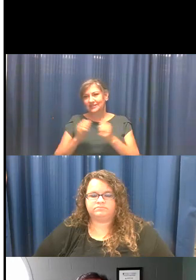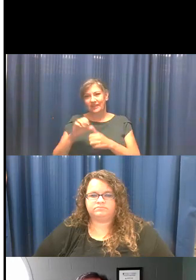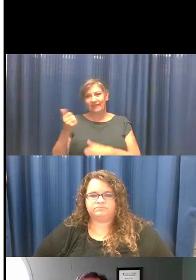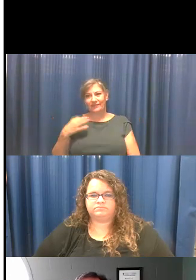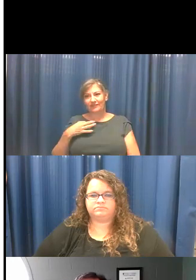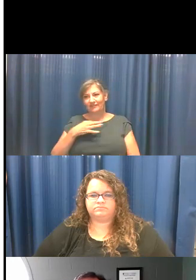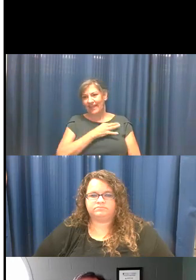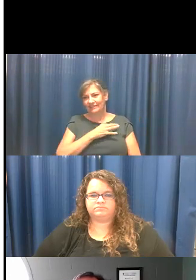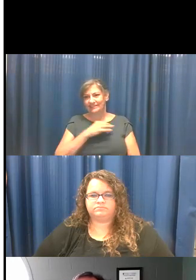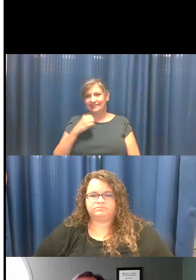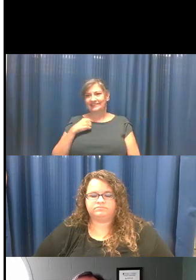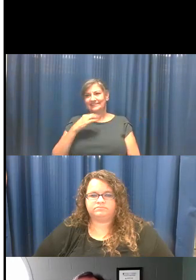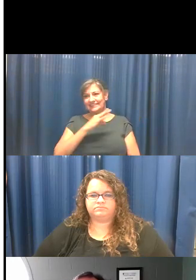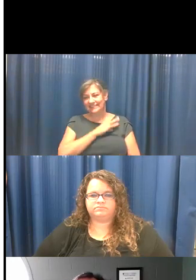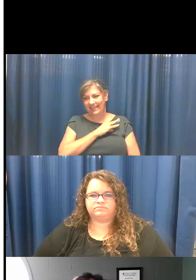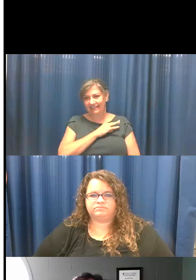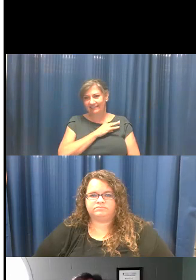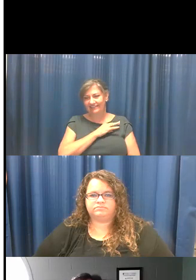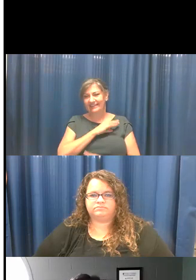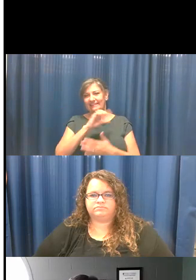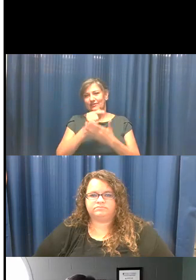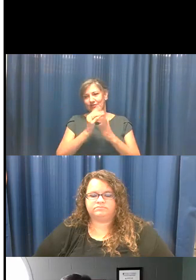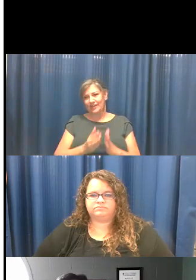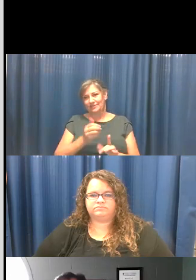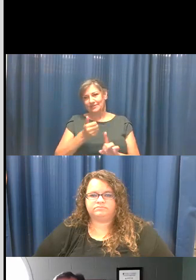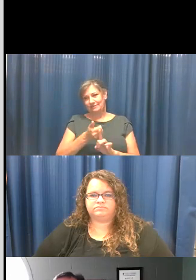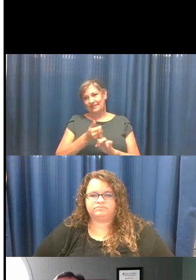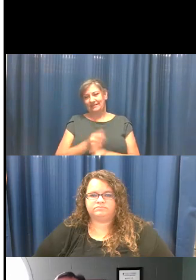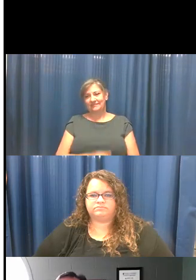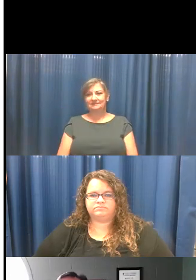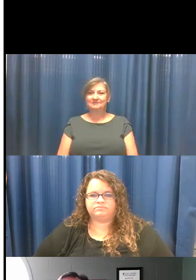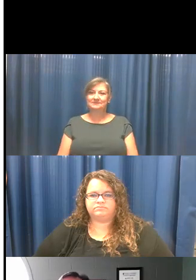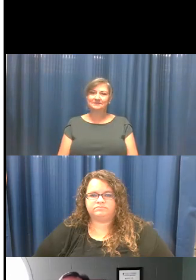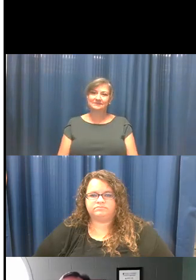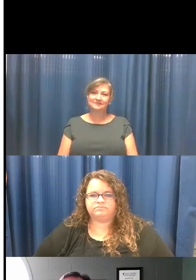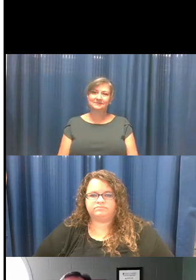faculty and staff members and the graduates themselves.